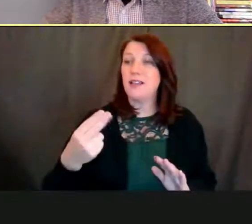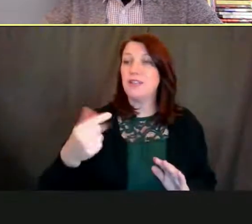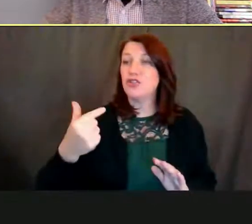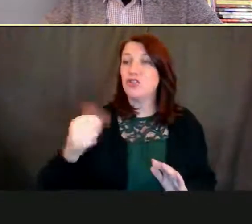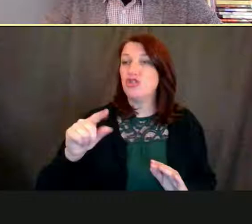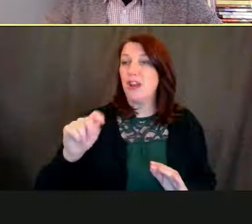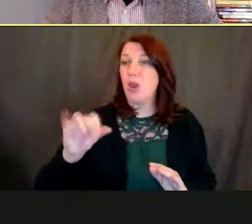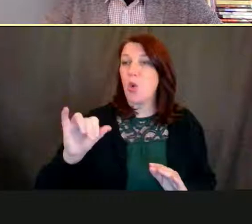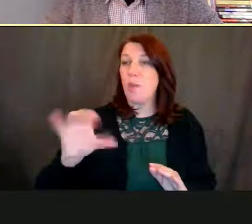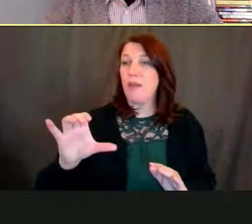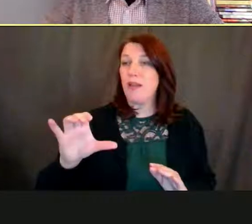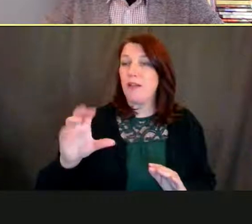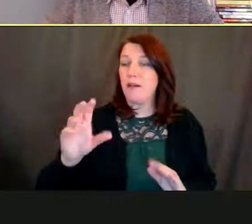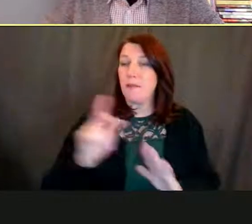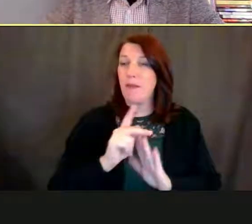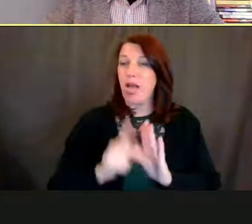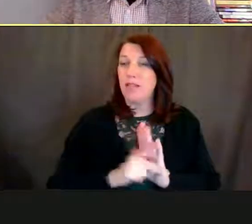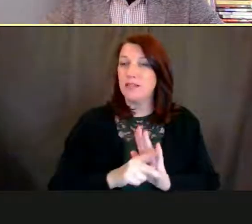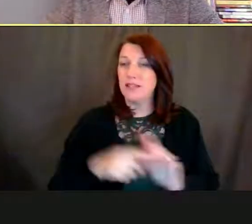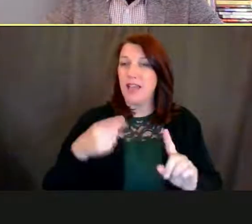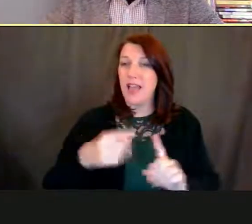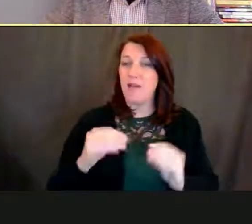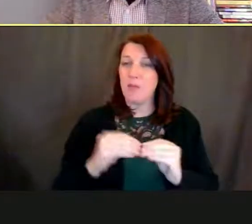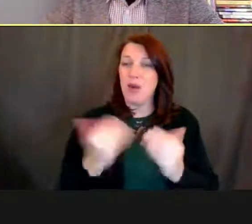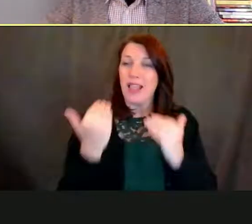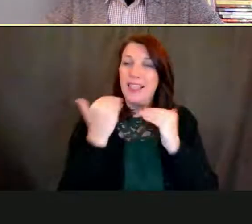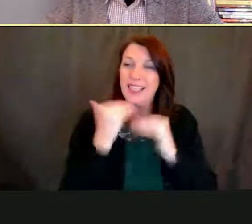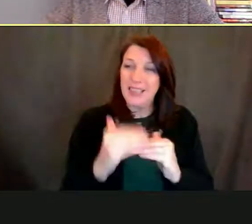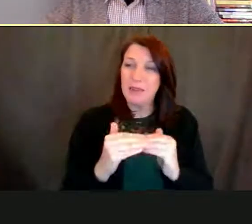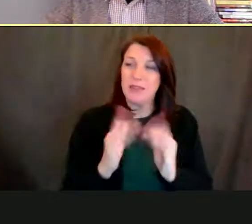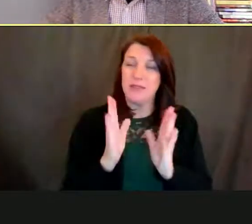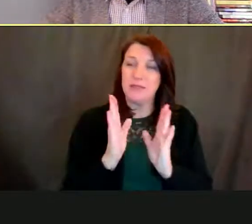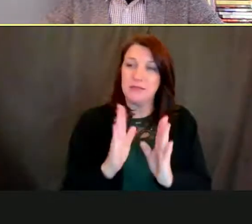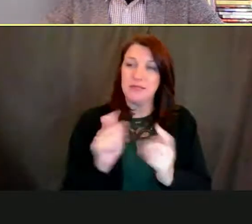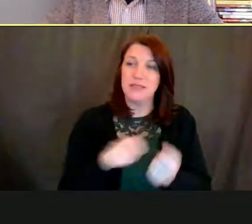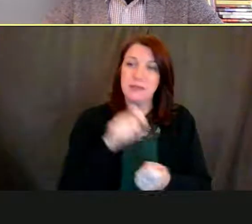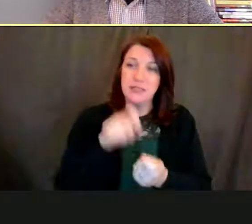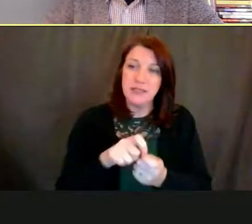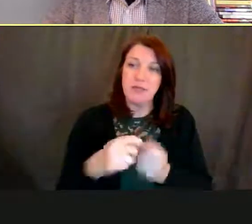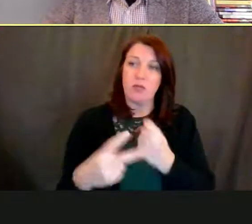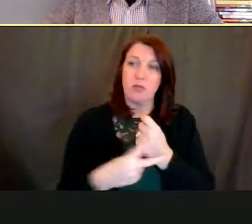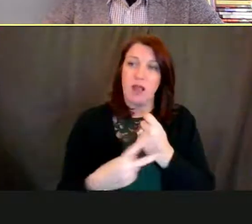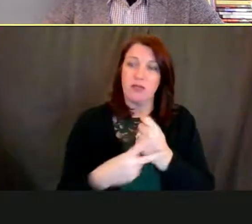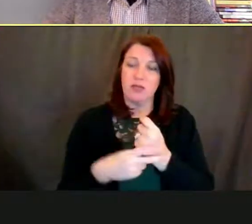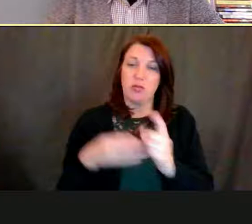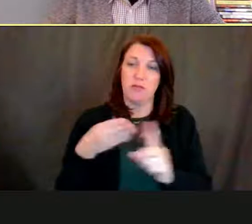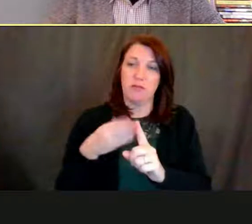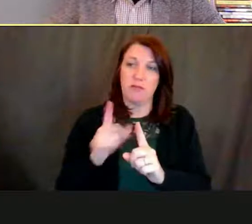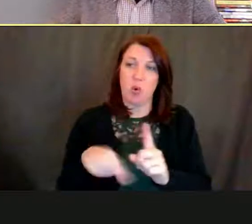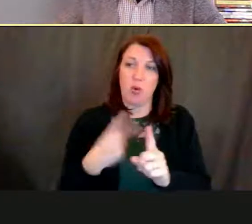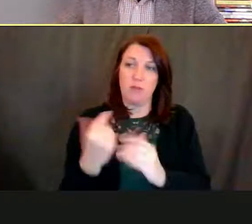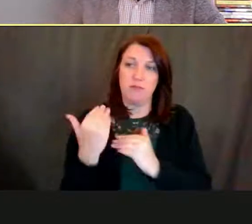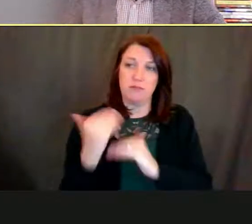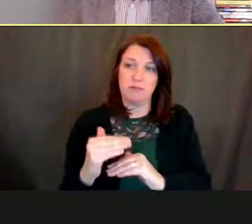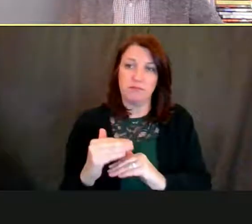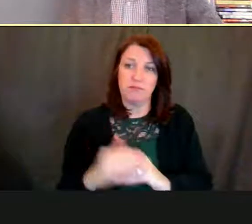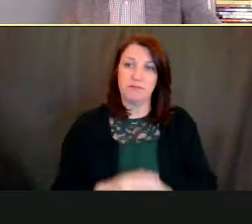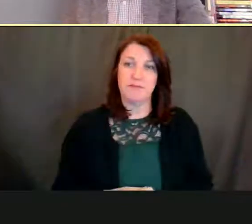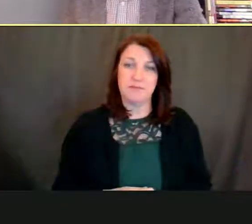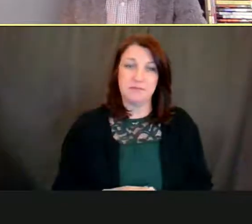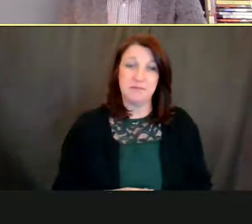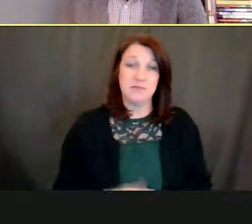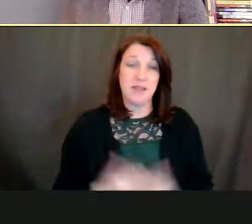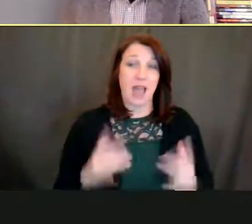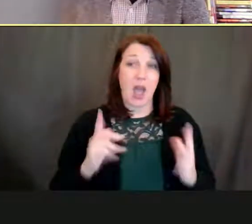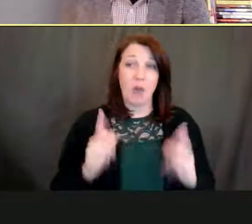policy that would point to a more limited set of repositories or to a specific repository. So with that,